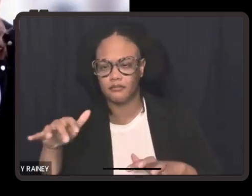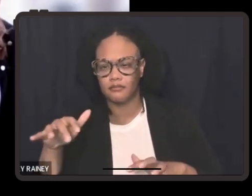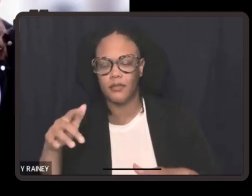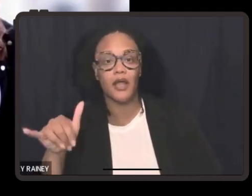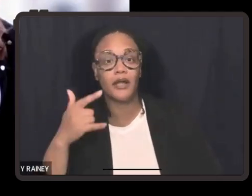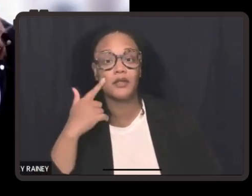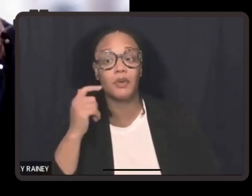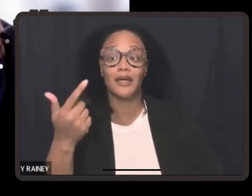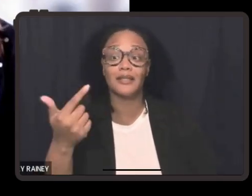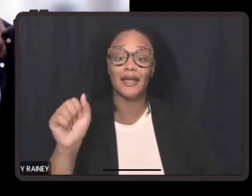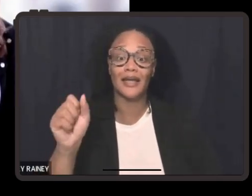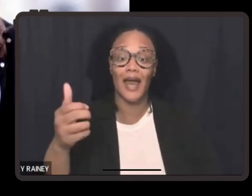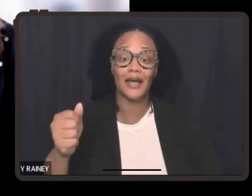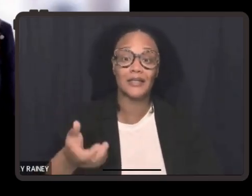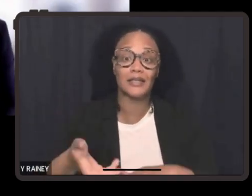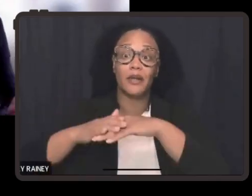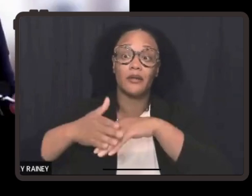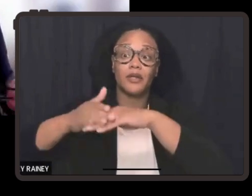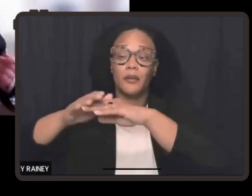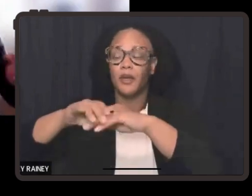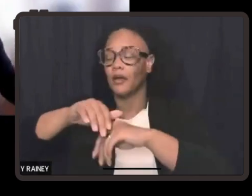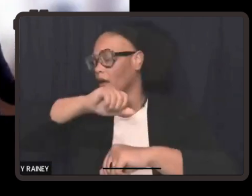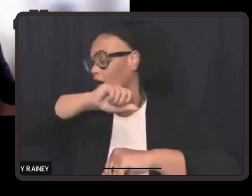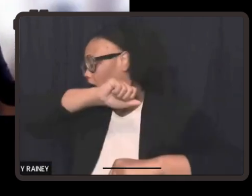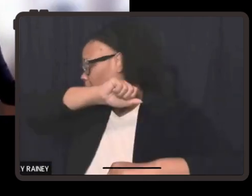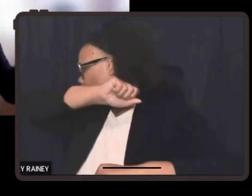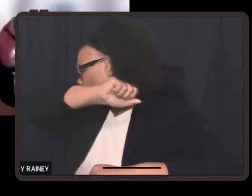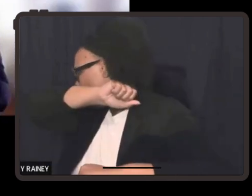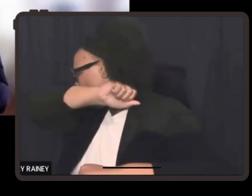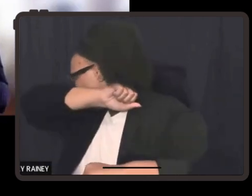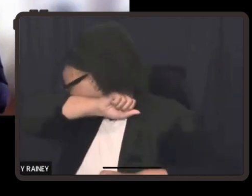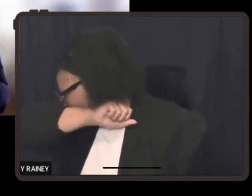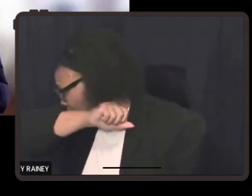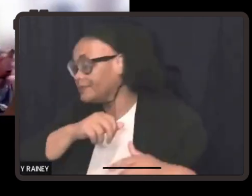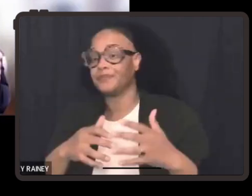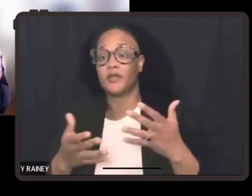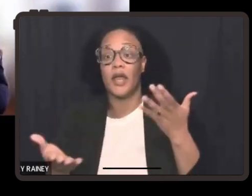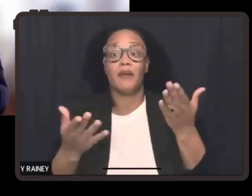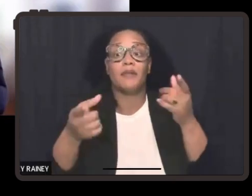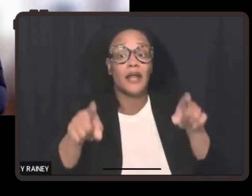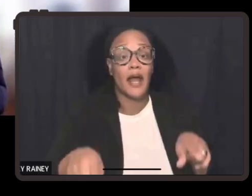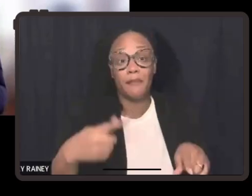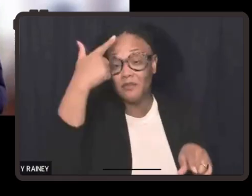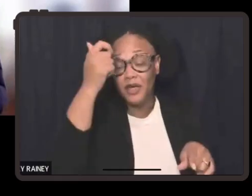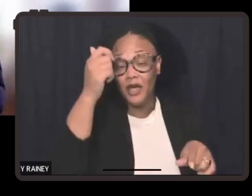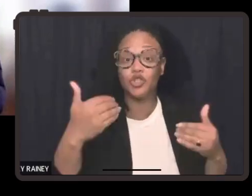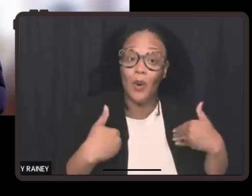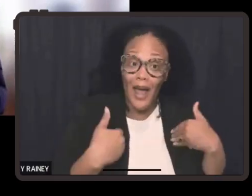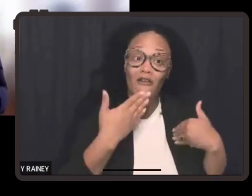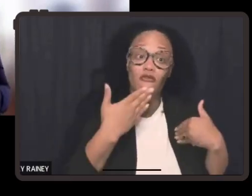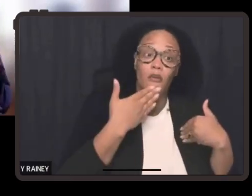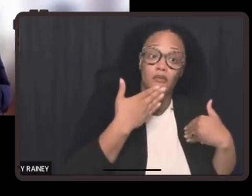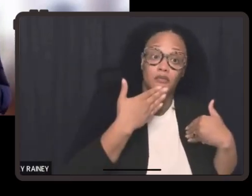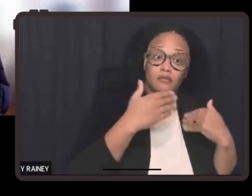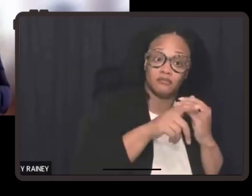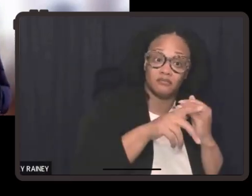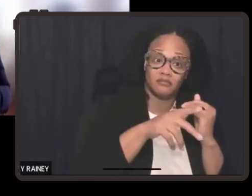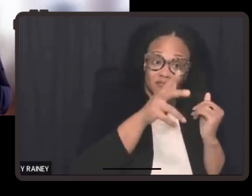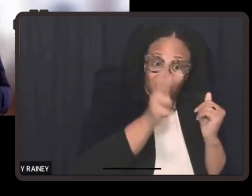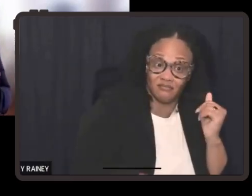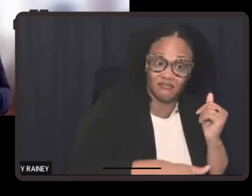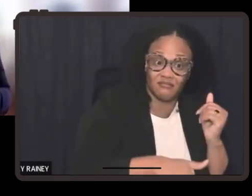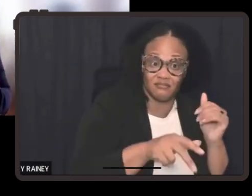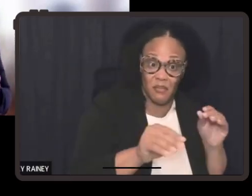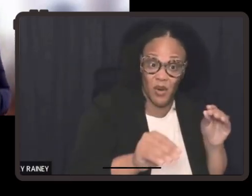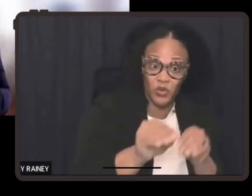behaving, which happens because you've got poor motility, it's stagnant. It's like having a stagnant pool of water. It's got